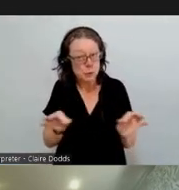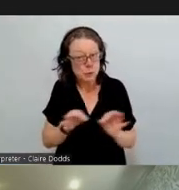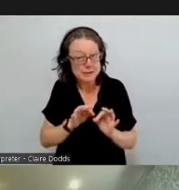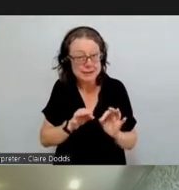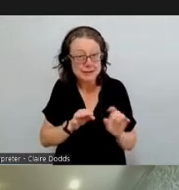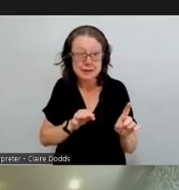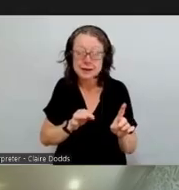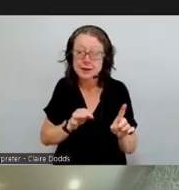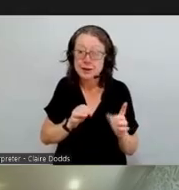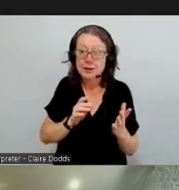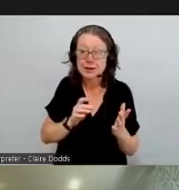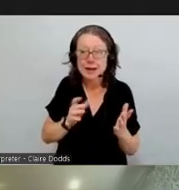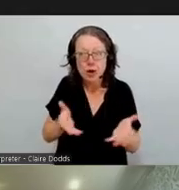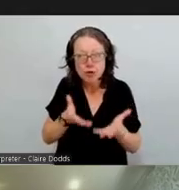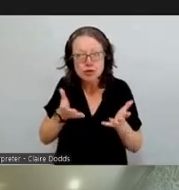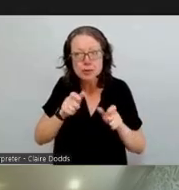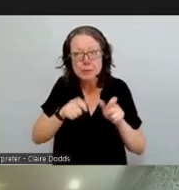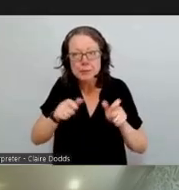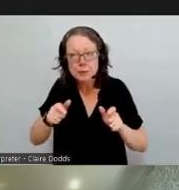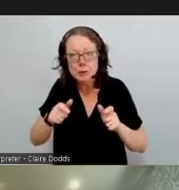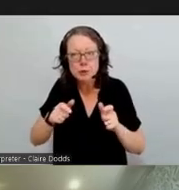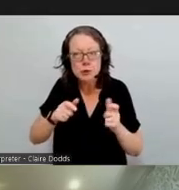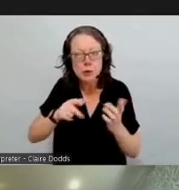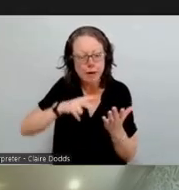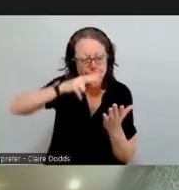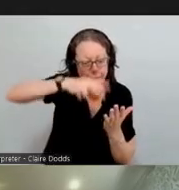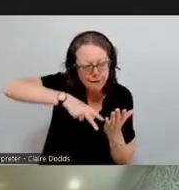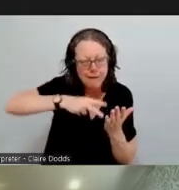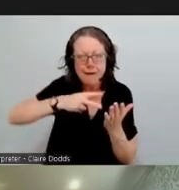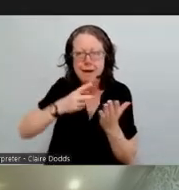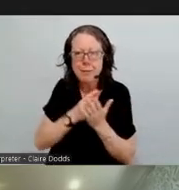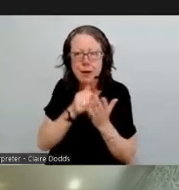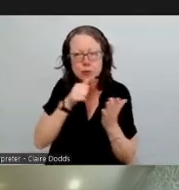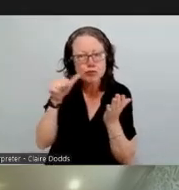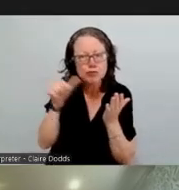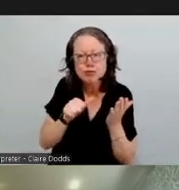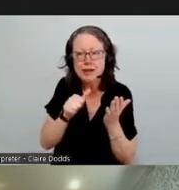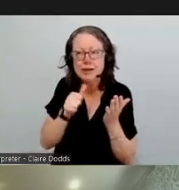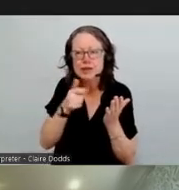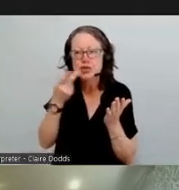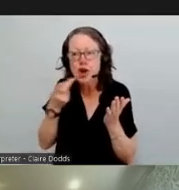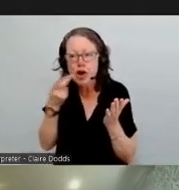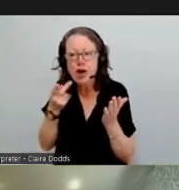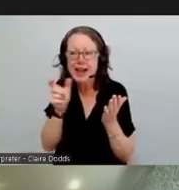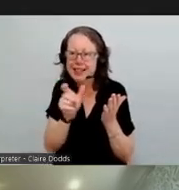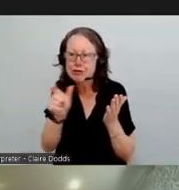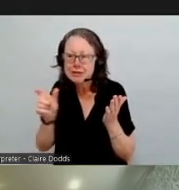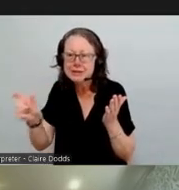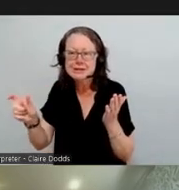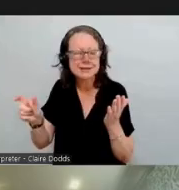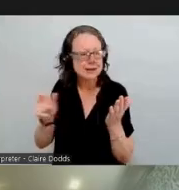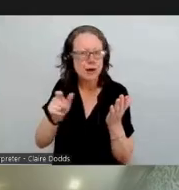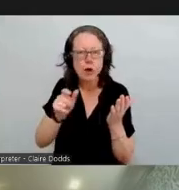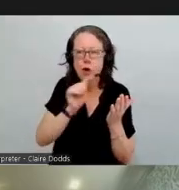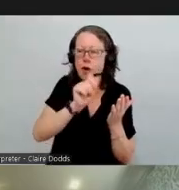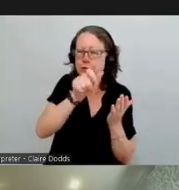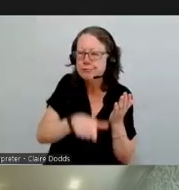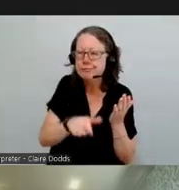into it, encouraging people to go really deep into their favorite lyrics behind the favorite songs or